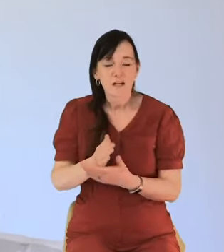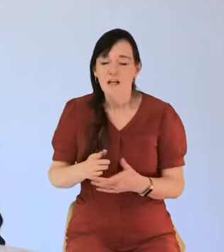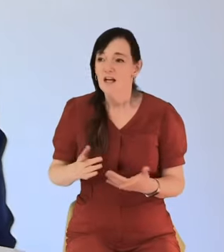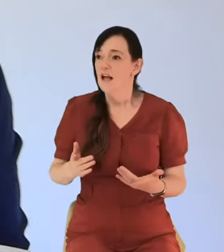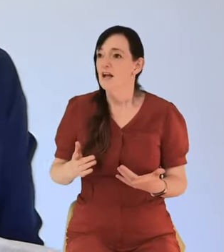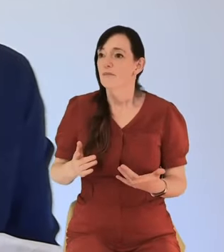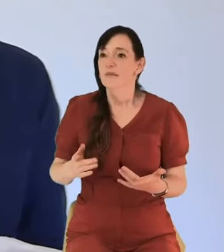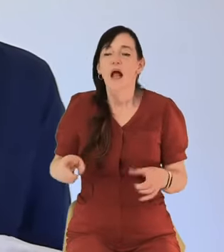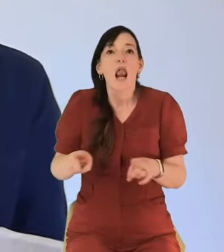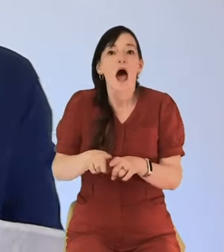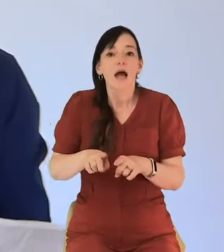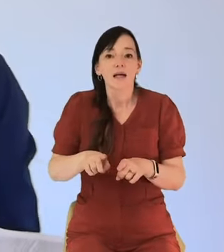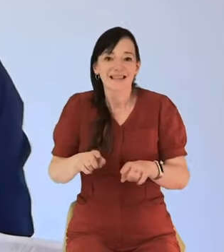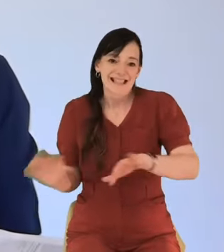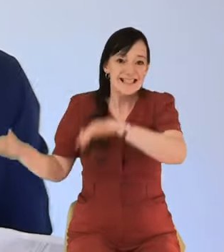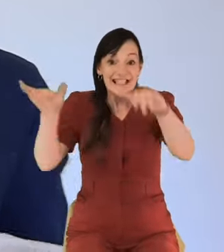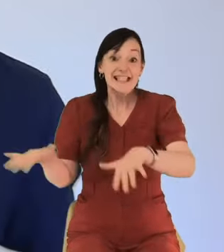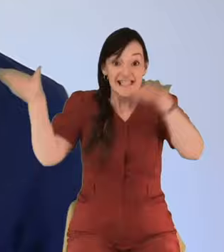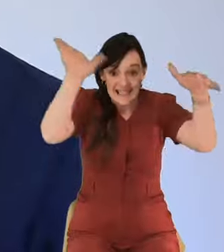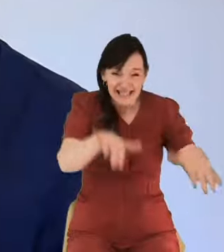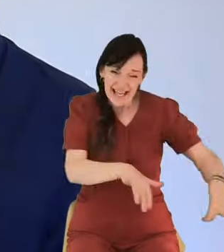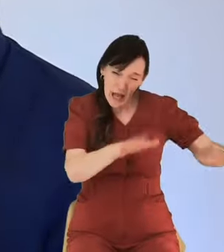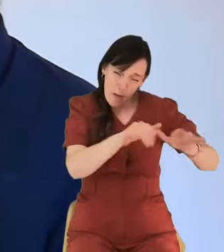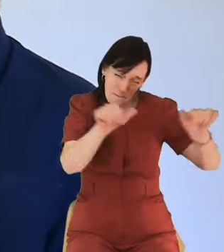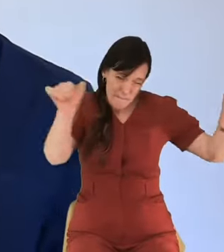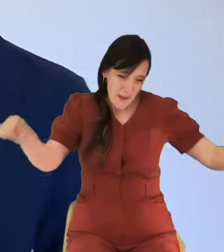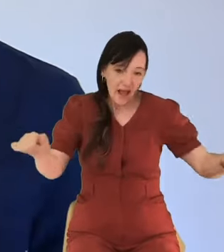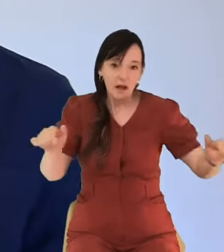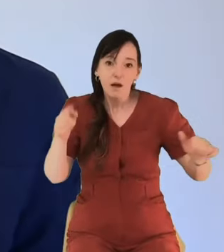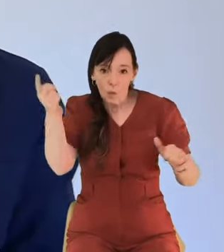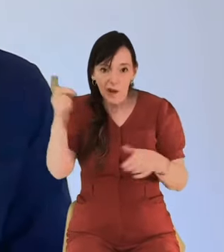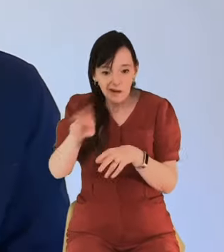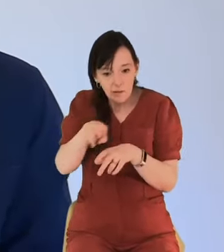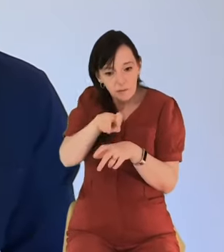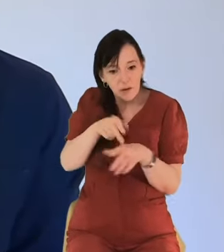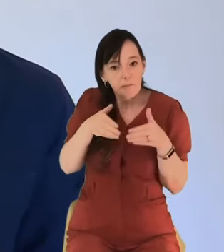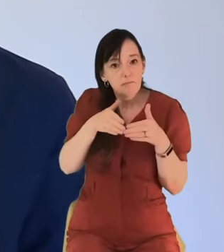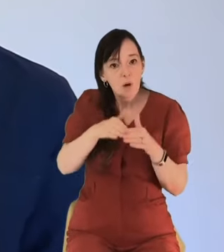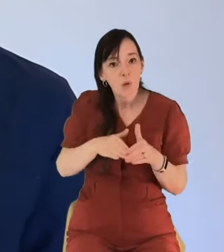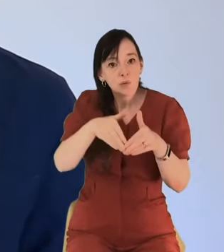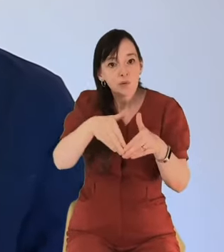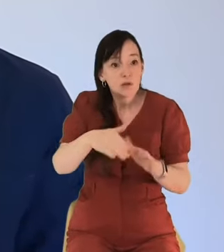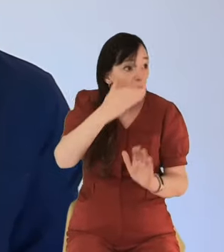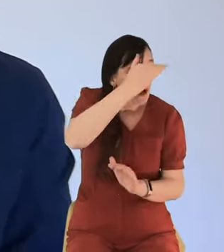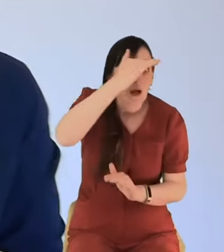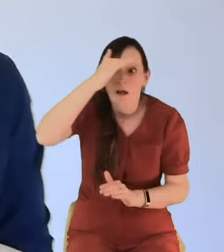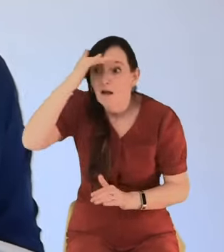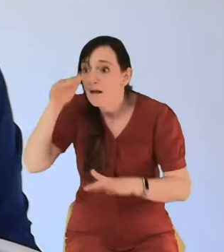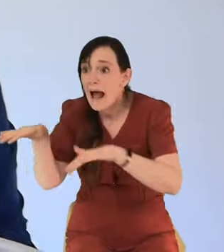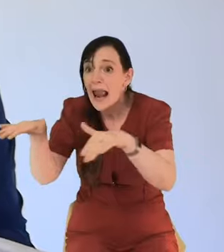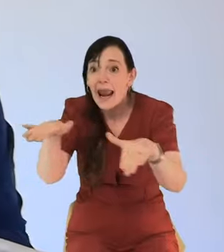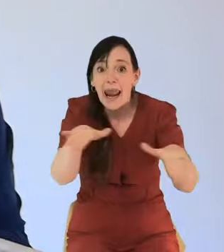a small boat on a big sea and there is no sign of land. It's hard to keep